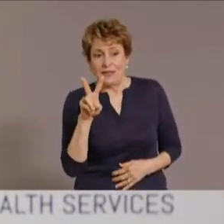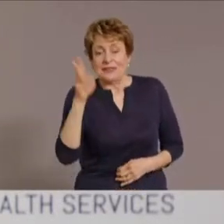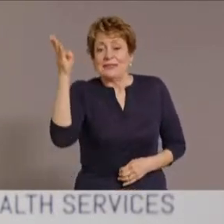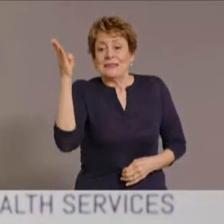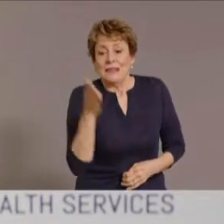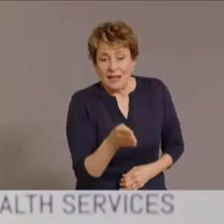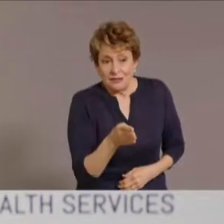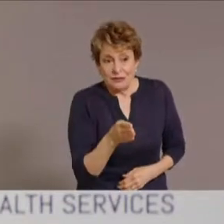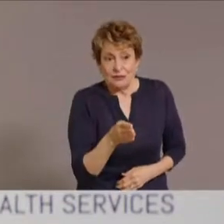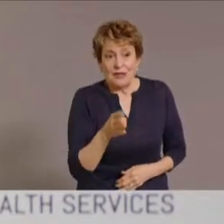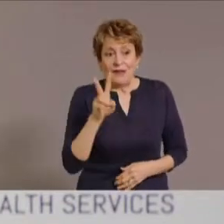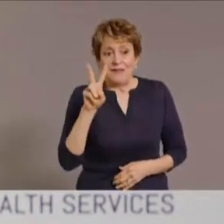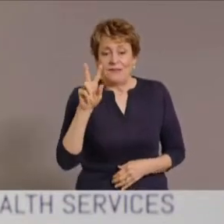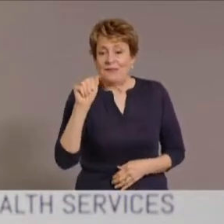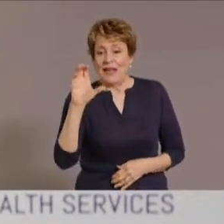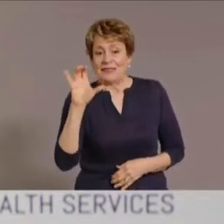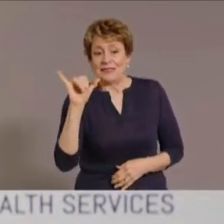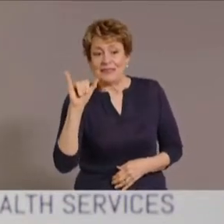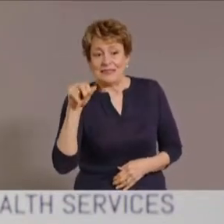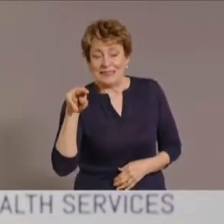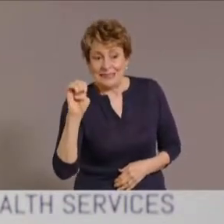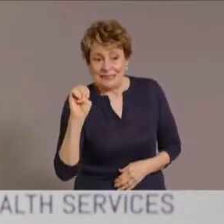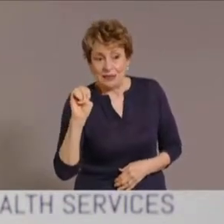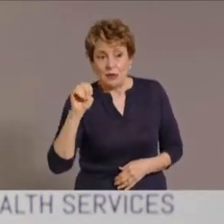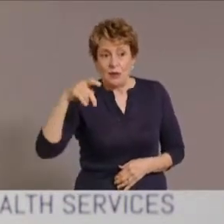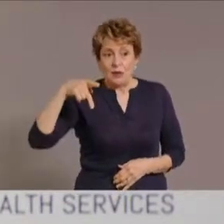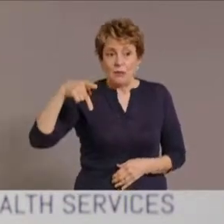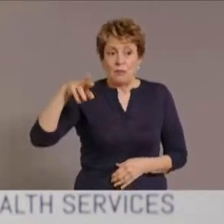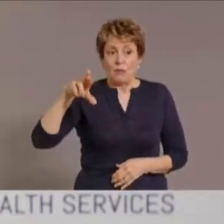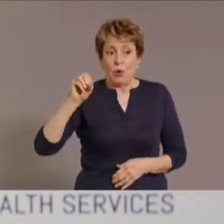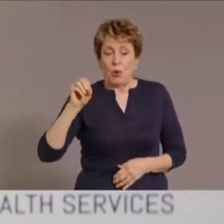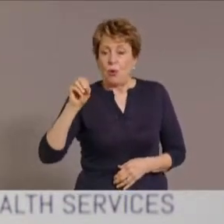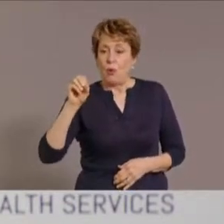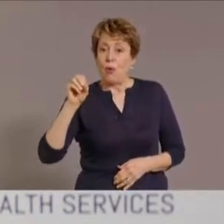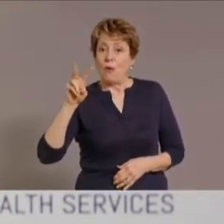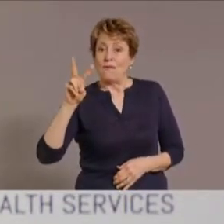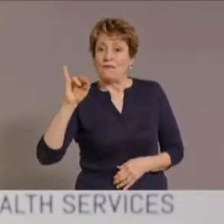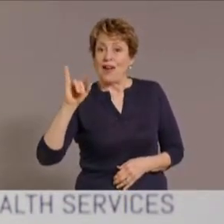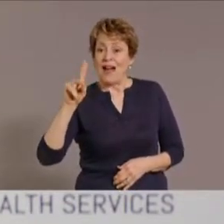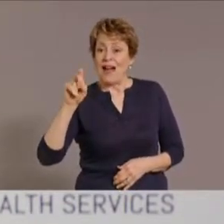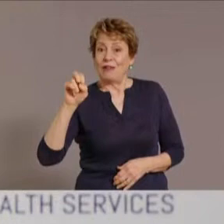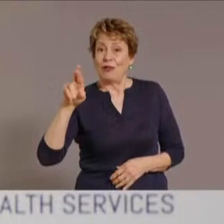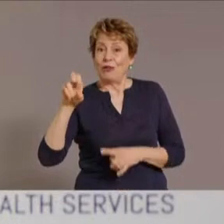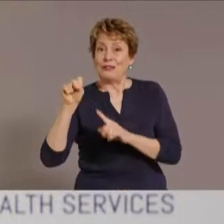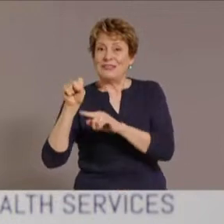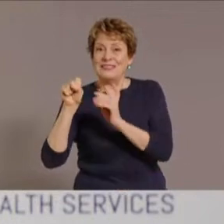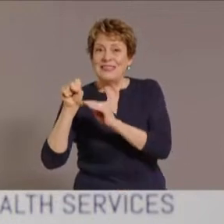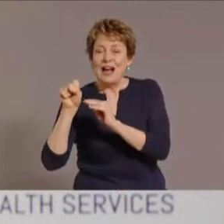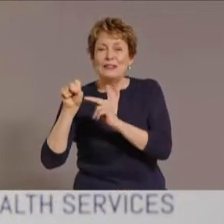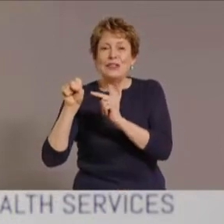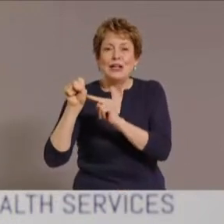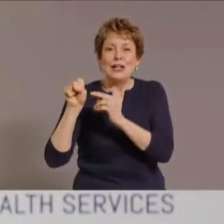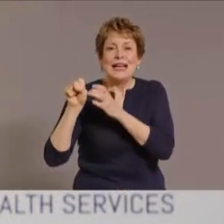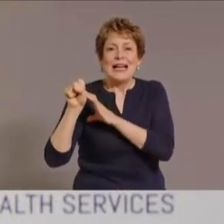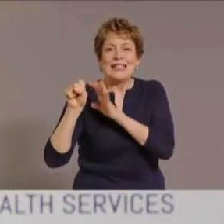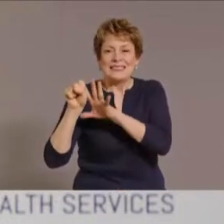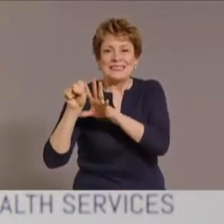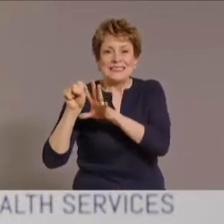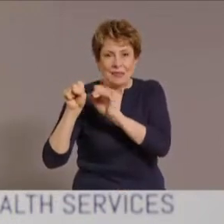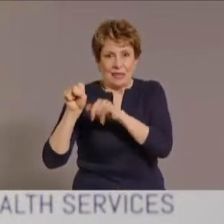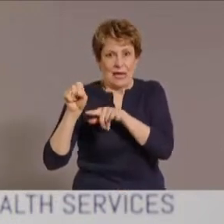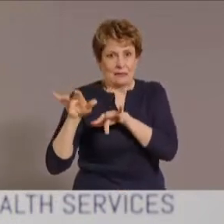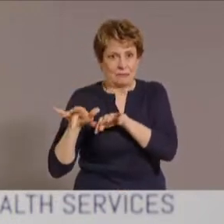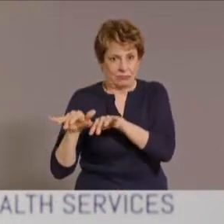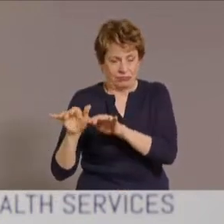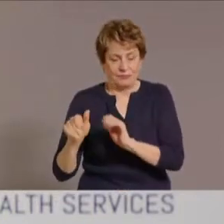azhealth.gov/vaccine provider. It's in the release if you need the link. That's easy. Thank you. You're welcome. Okay, we're right at 2 o'clock. I'm sorry to